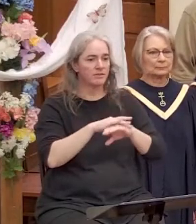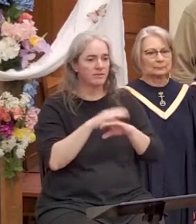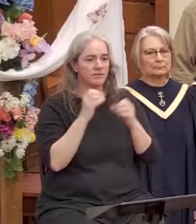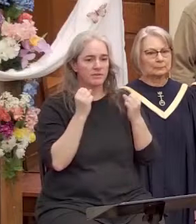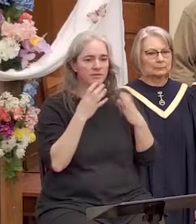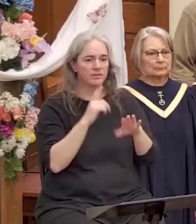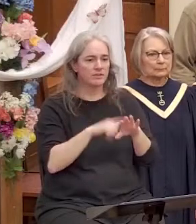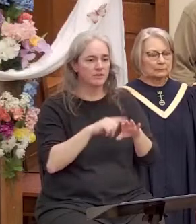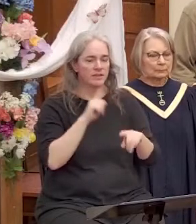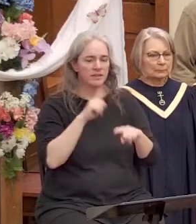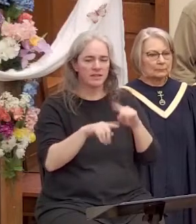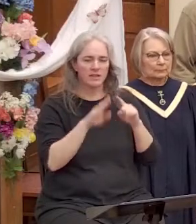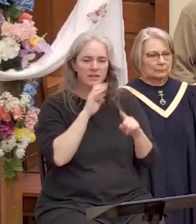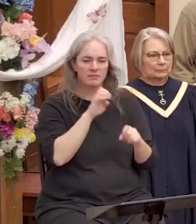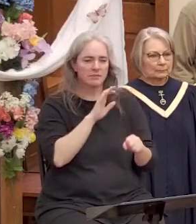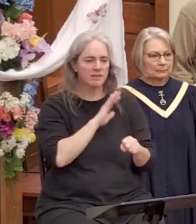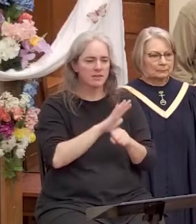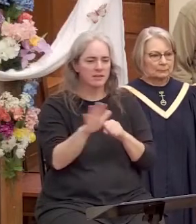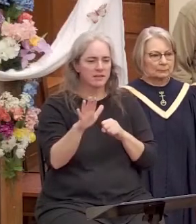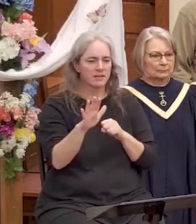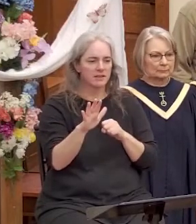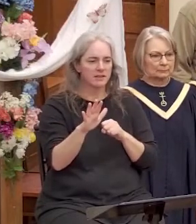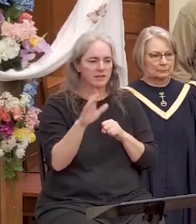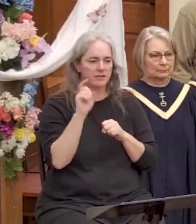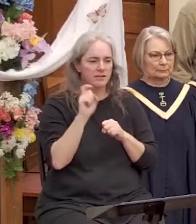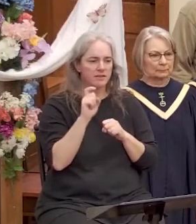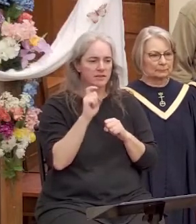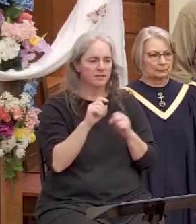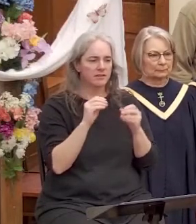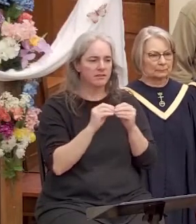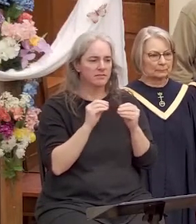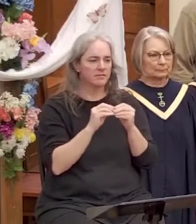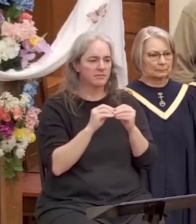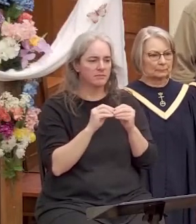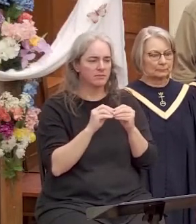much communication. We think we need to expand on that, improve on that.